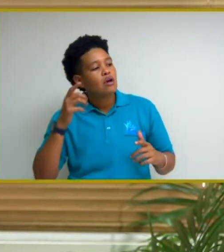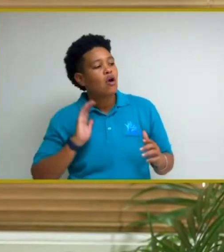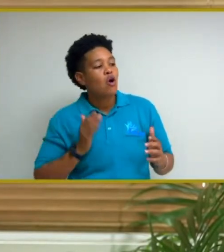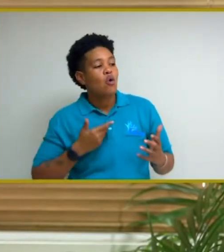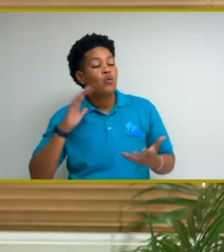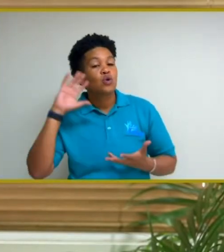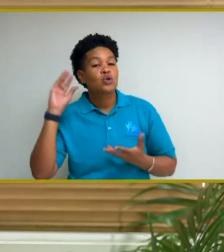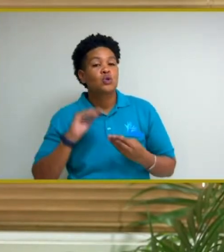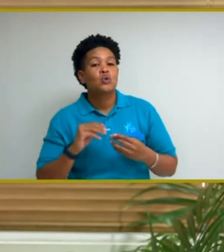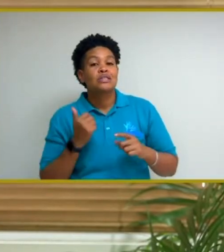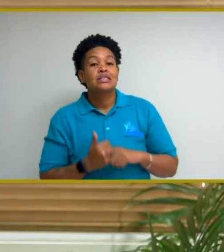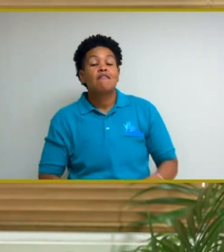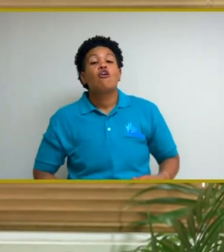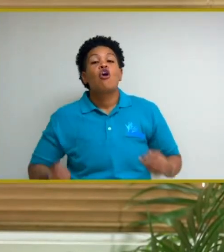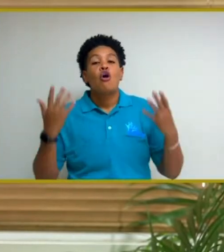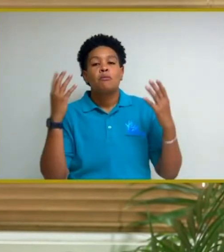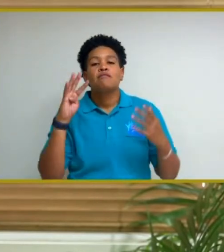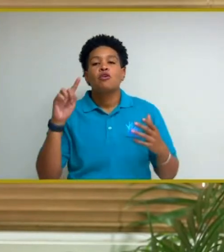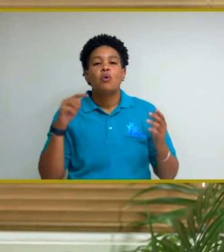total is